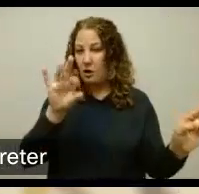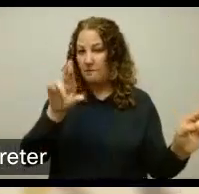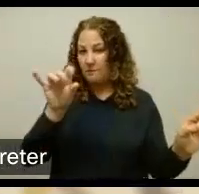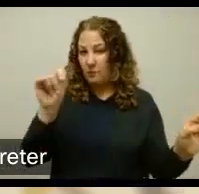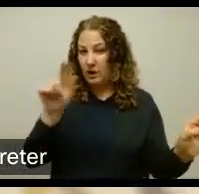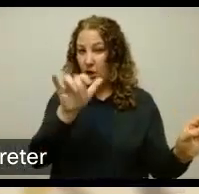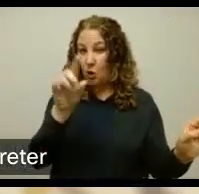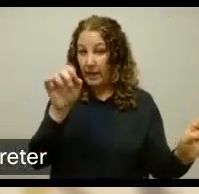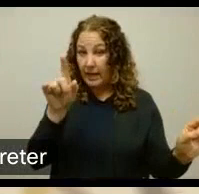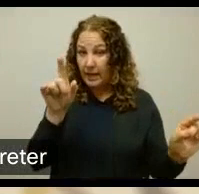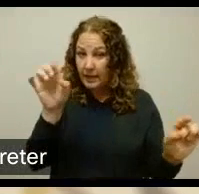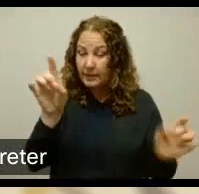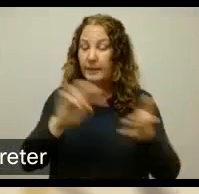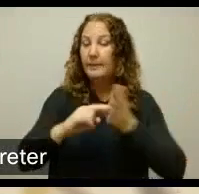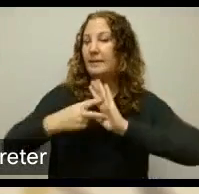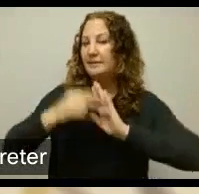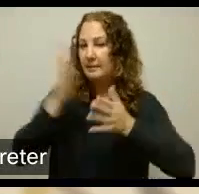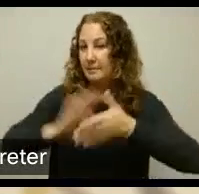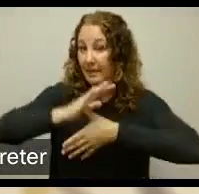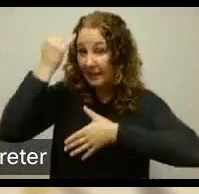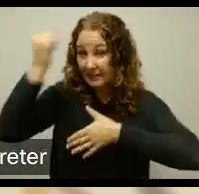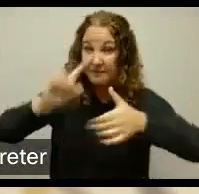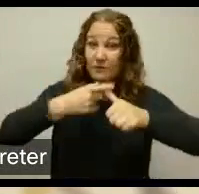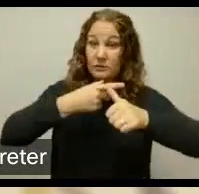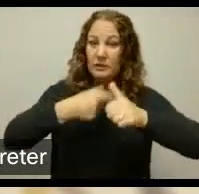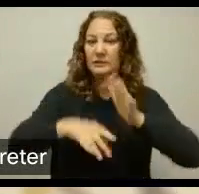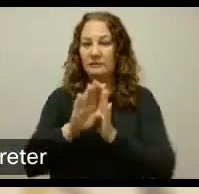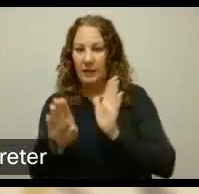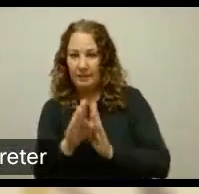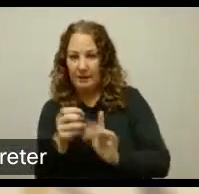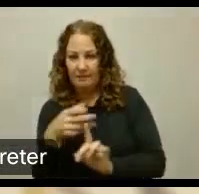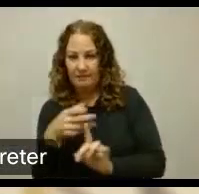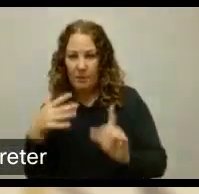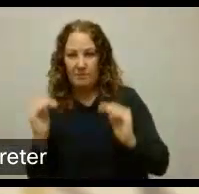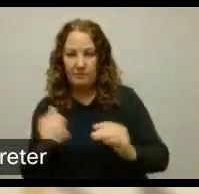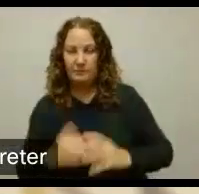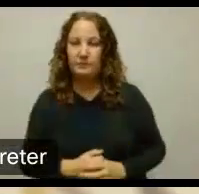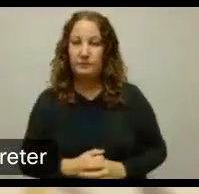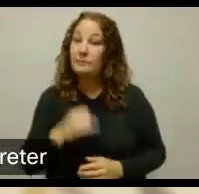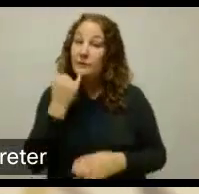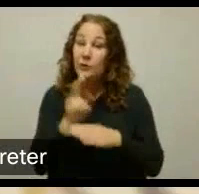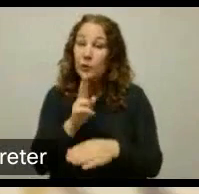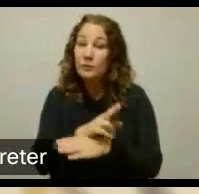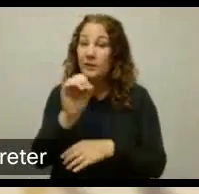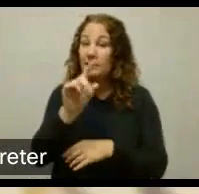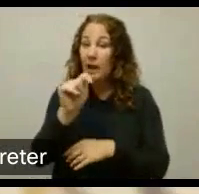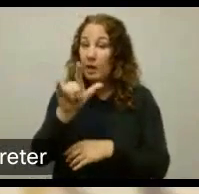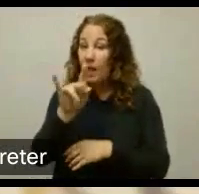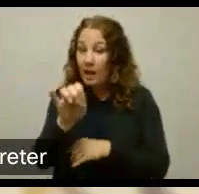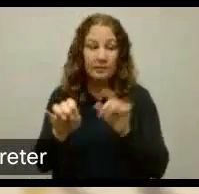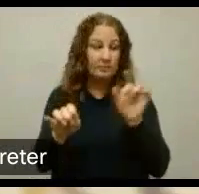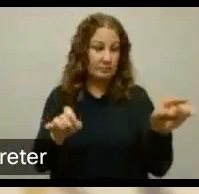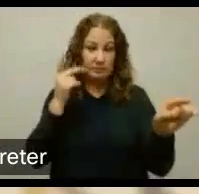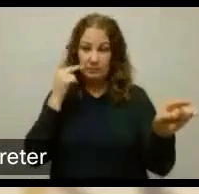idea comes first and the development follows. So by using this reverse outline, I can ensure that I